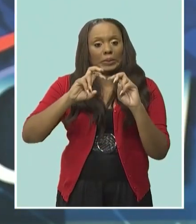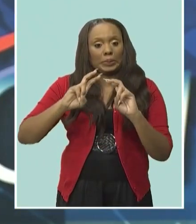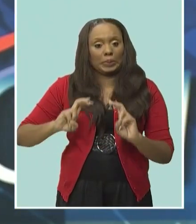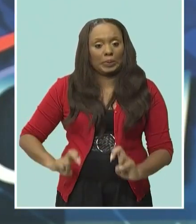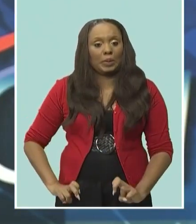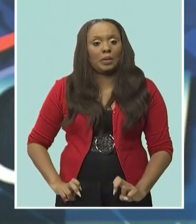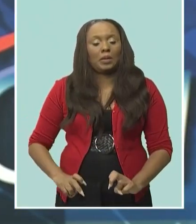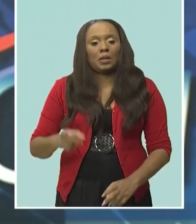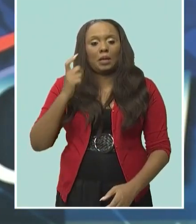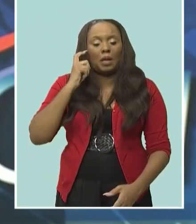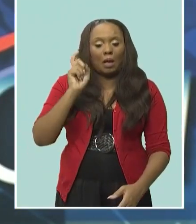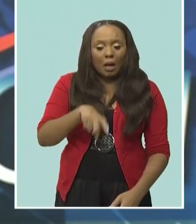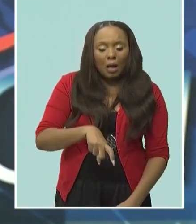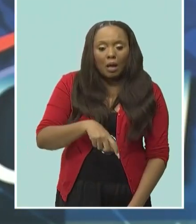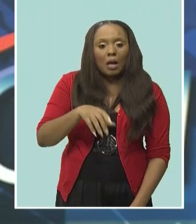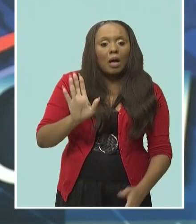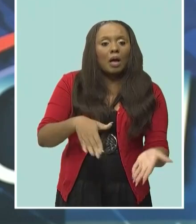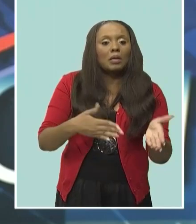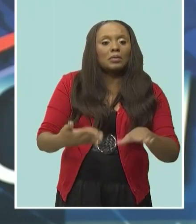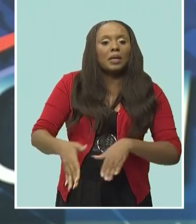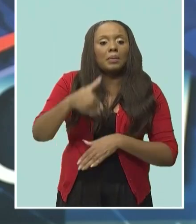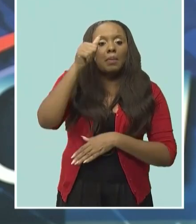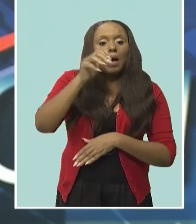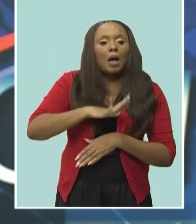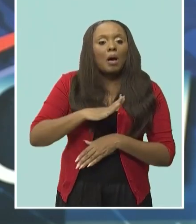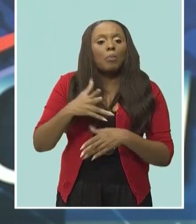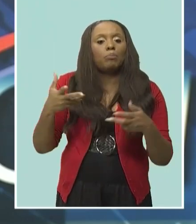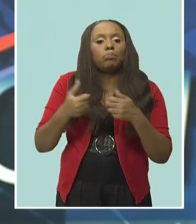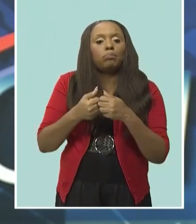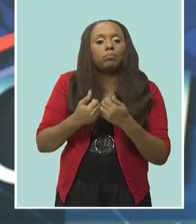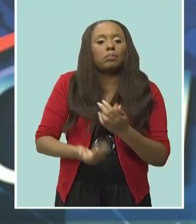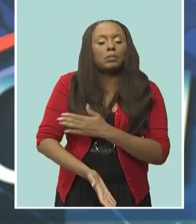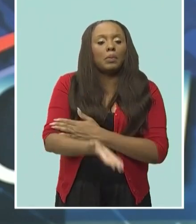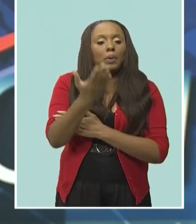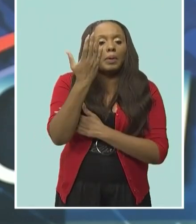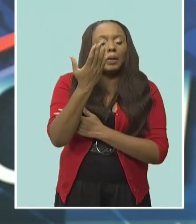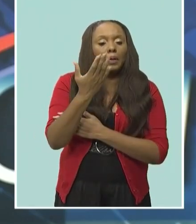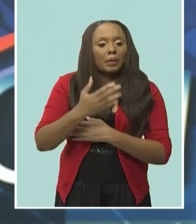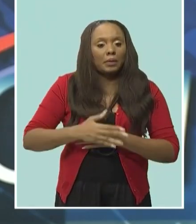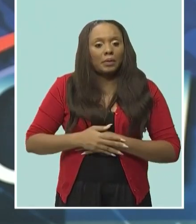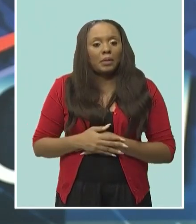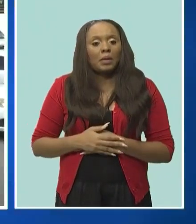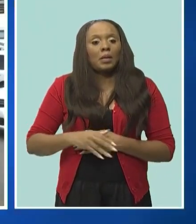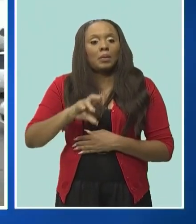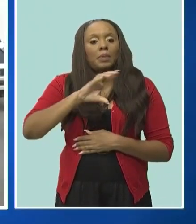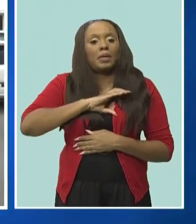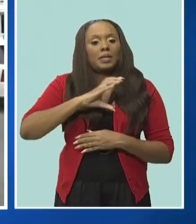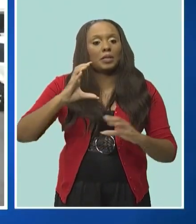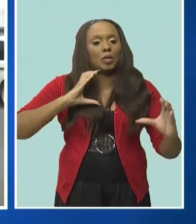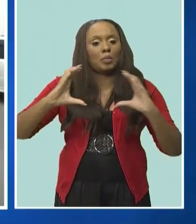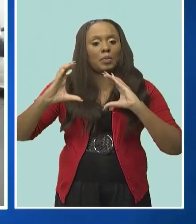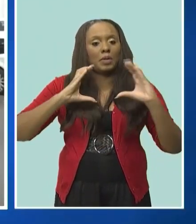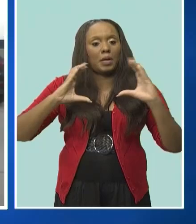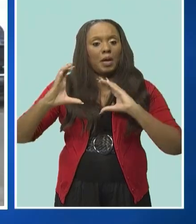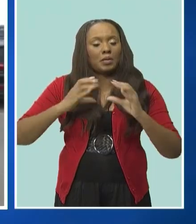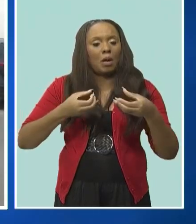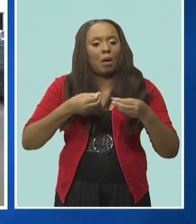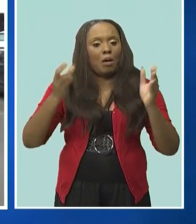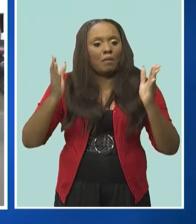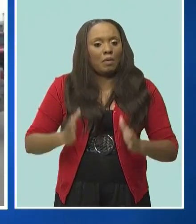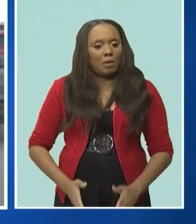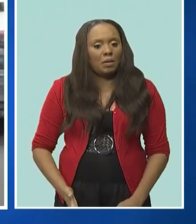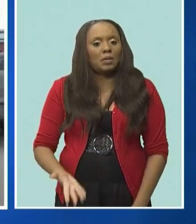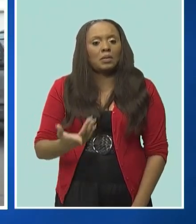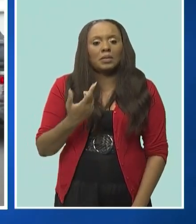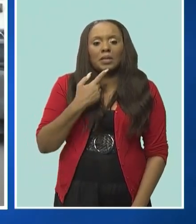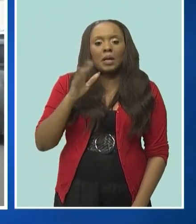continuing into the discovery of a dead man after a vehicular accident this morning. Police Communications and Public Affairs Officer Inspector